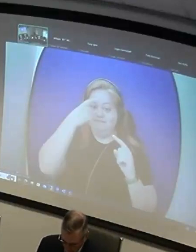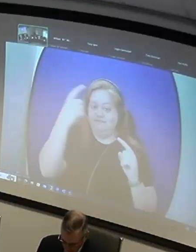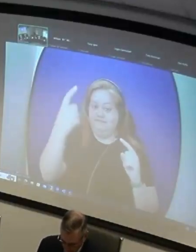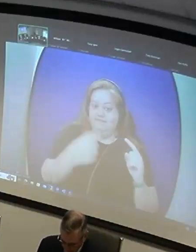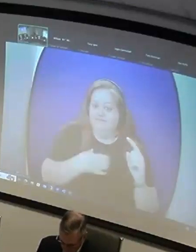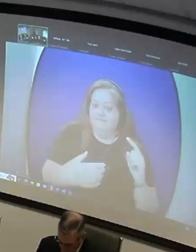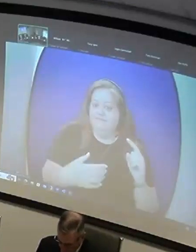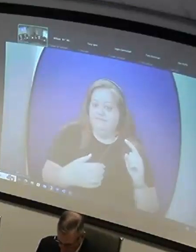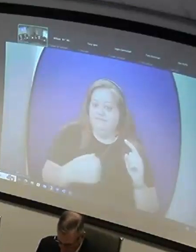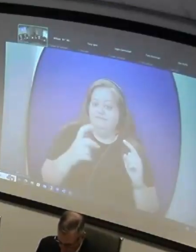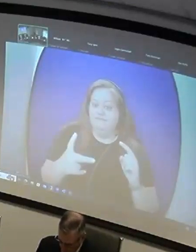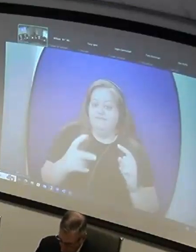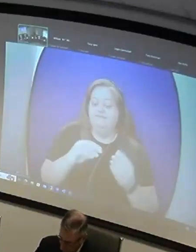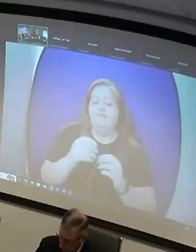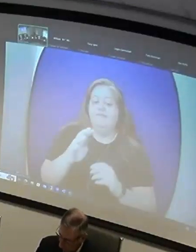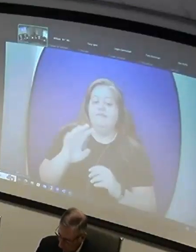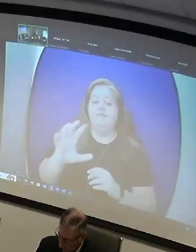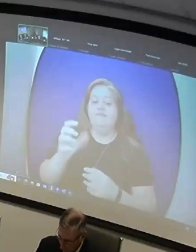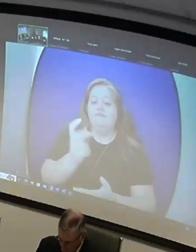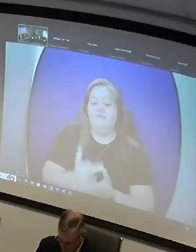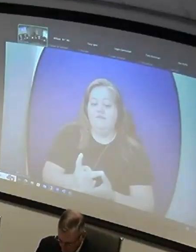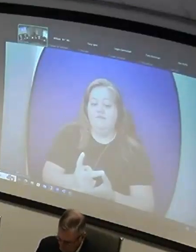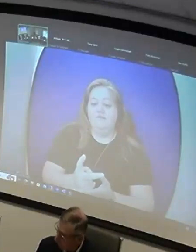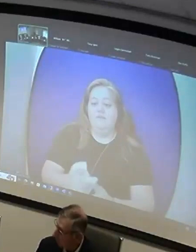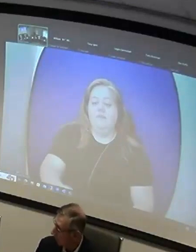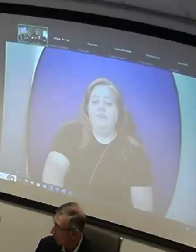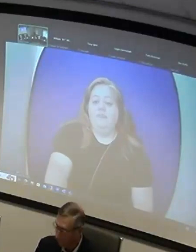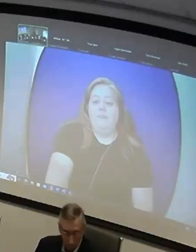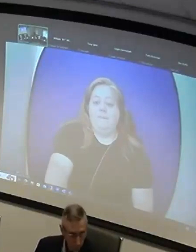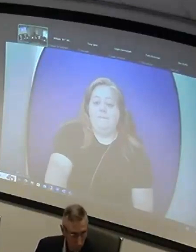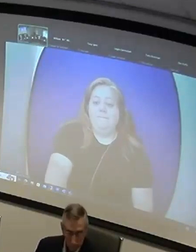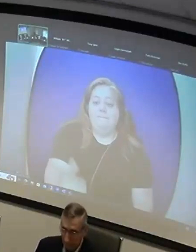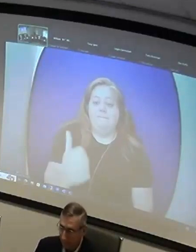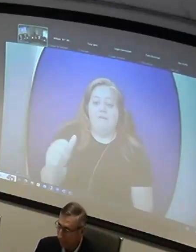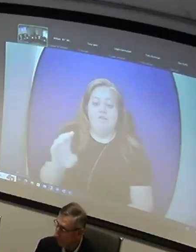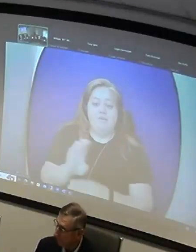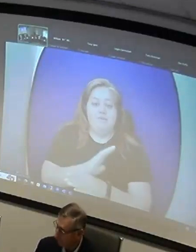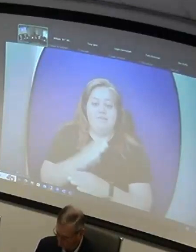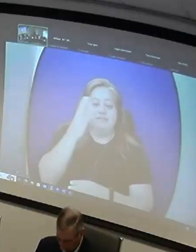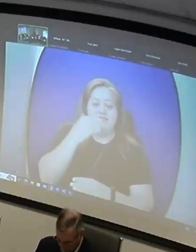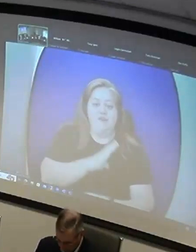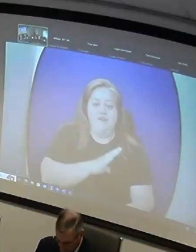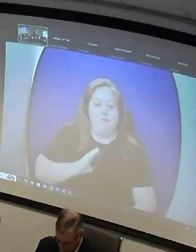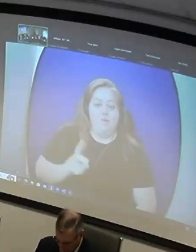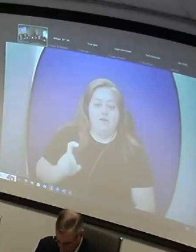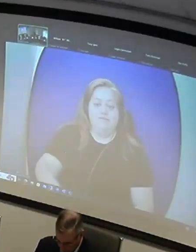All right, resolution number 45 is approved. Is there any other business to come before the board?